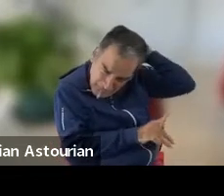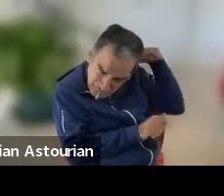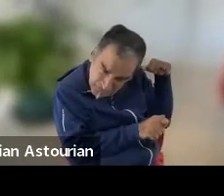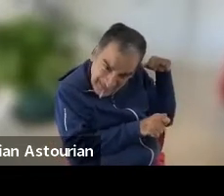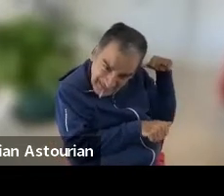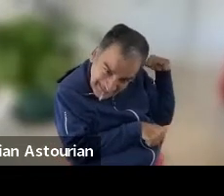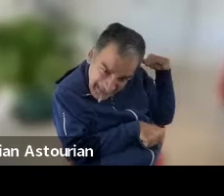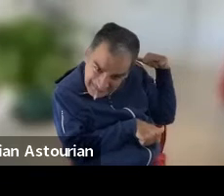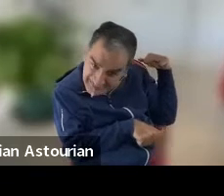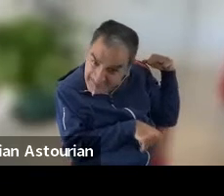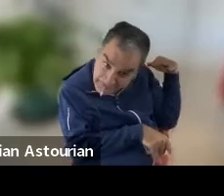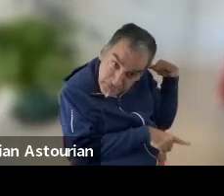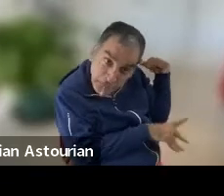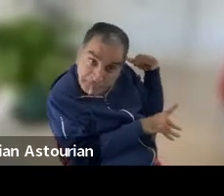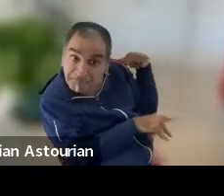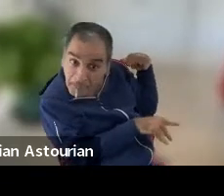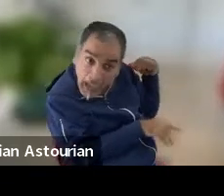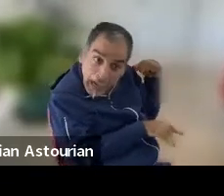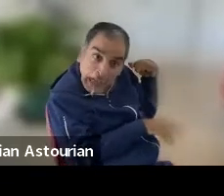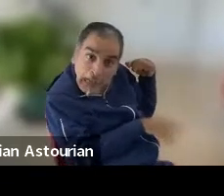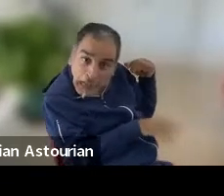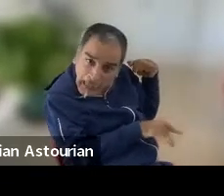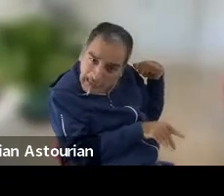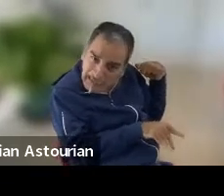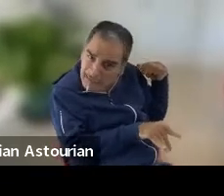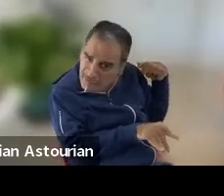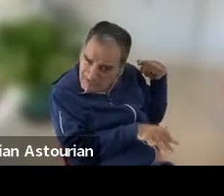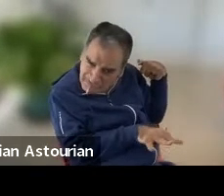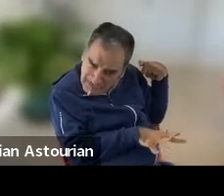Can we move to the next slide? Thank you.